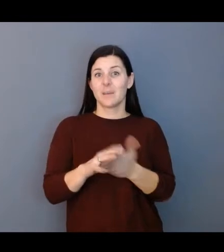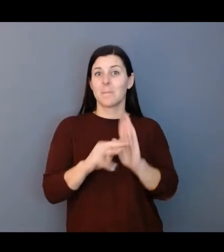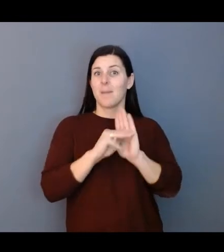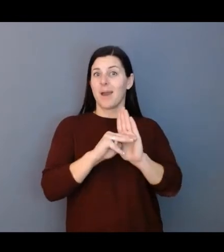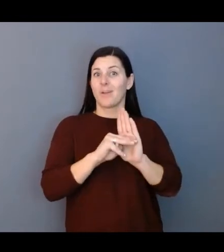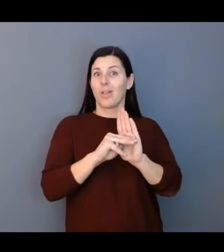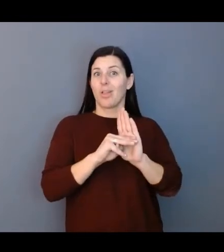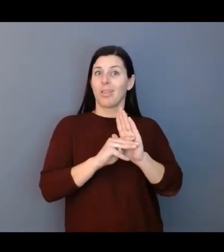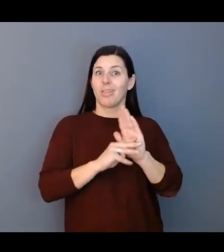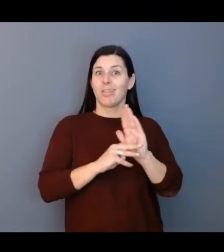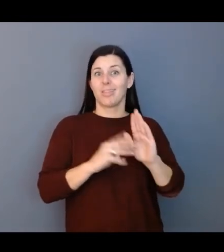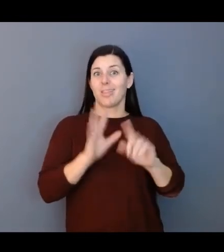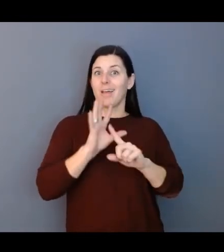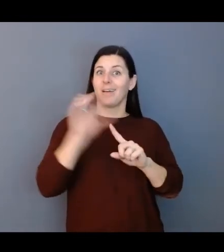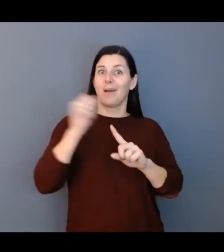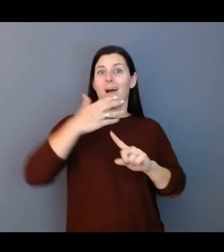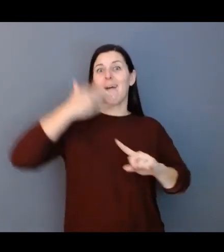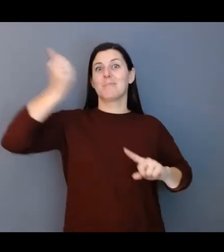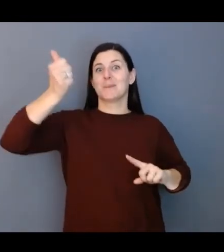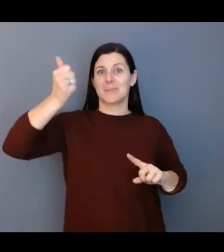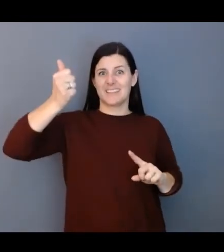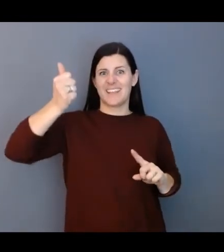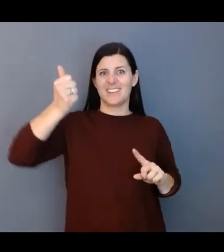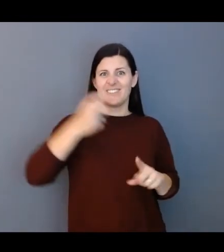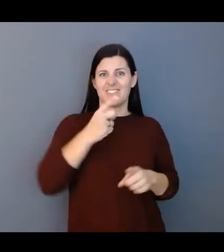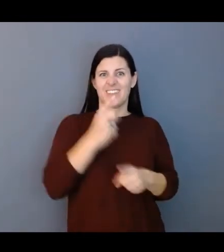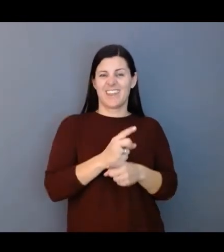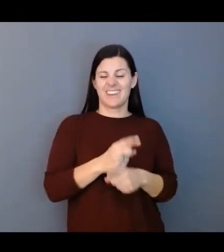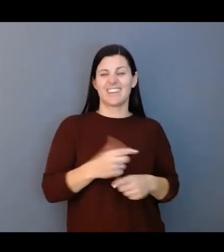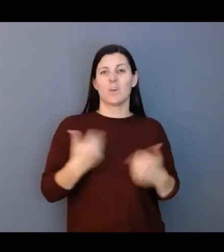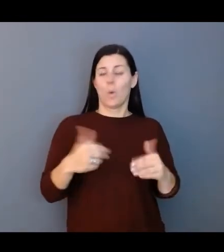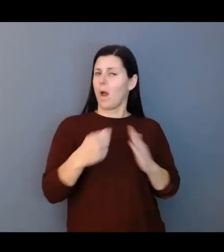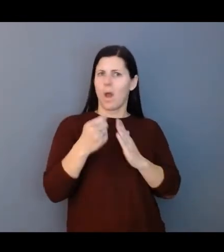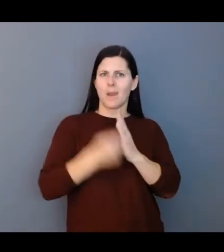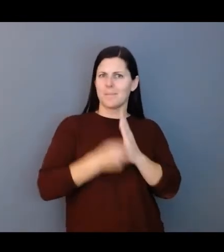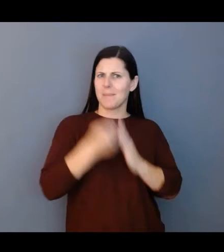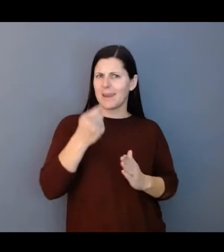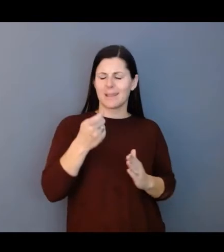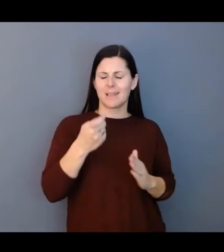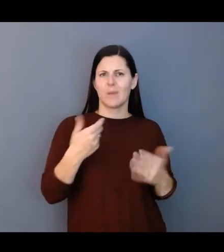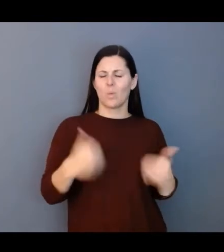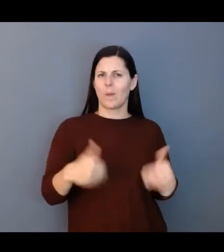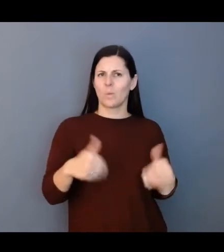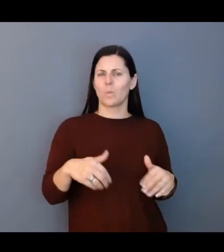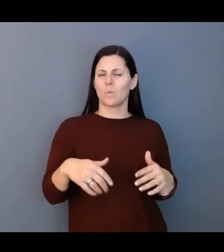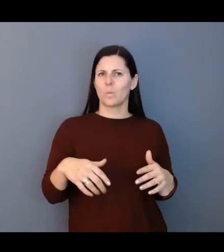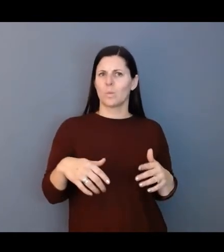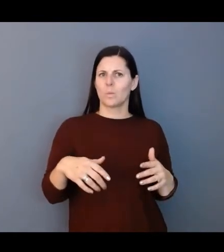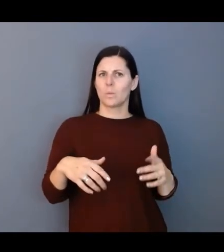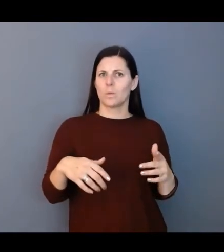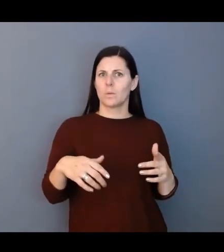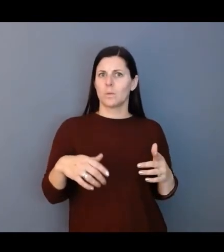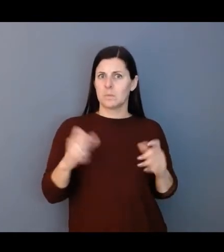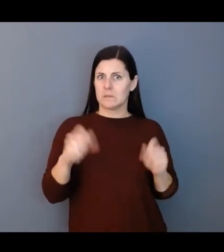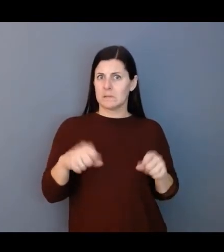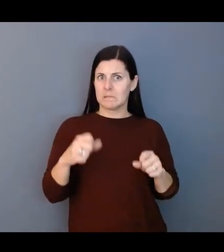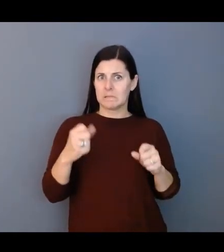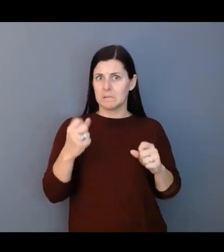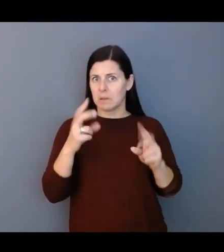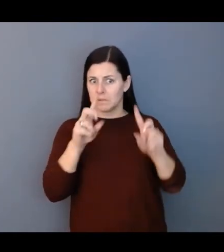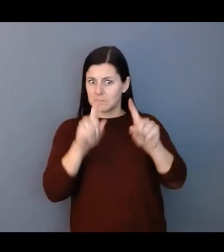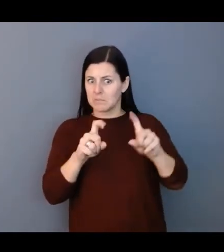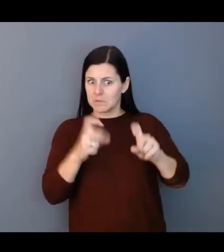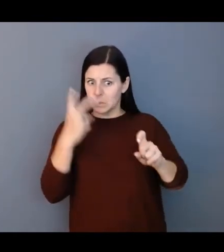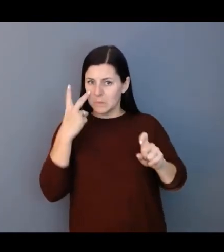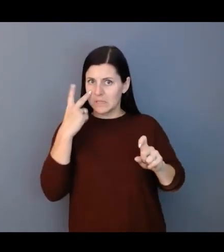model optimization that can yield better throughput, like lower latency, and you would do this automatically. You will compile Yeah, the model and see if you can